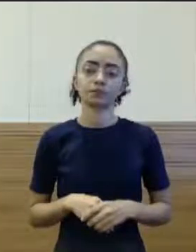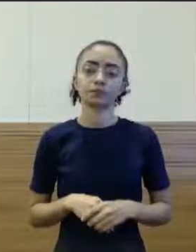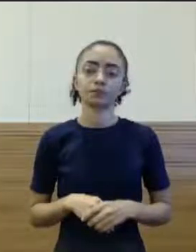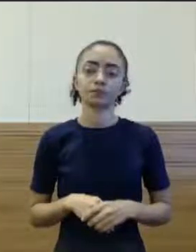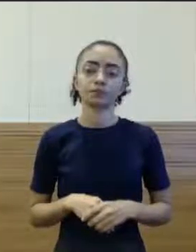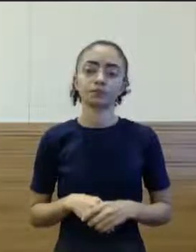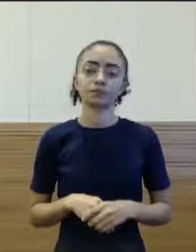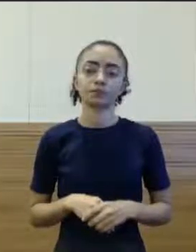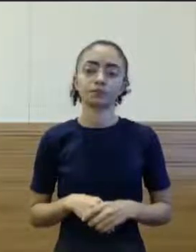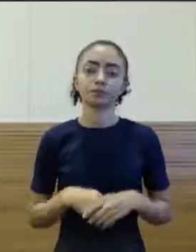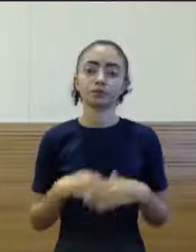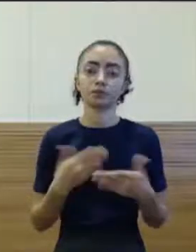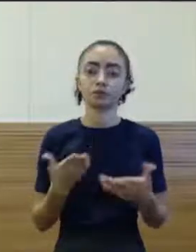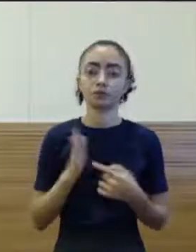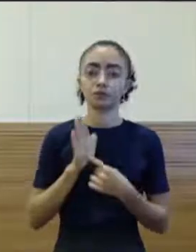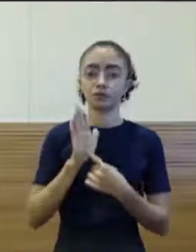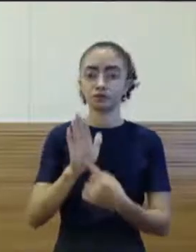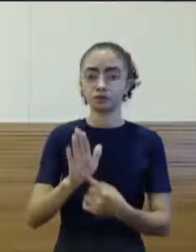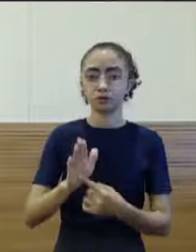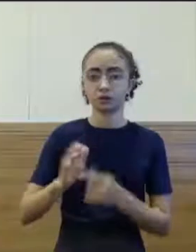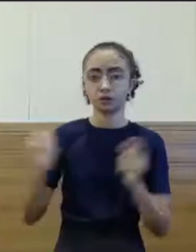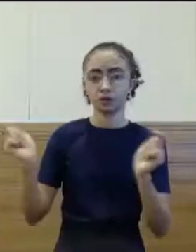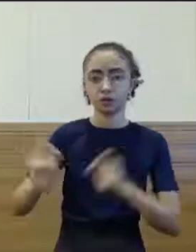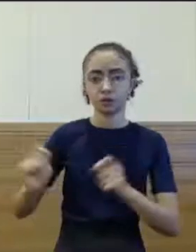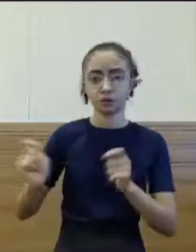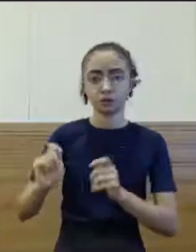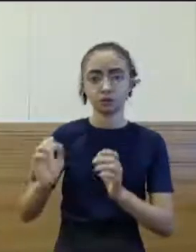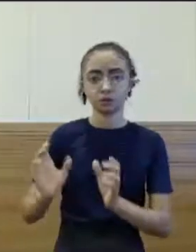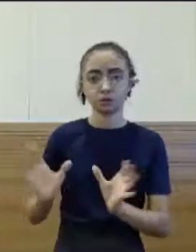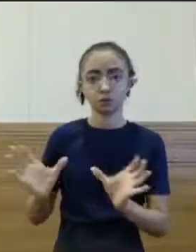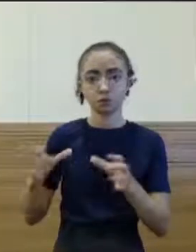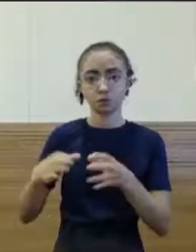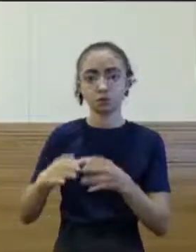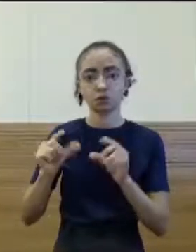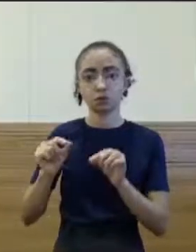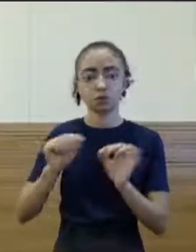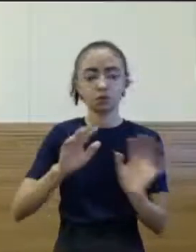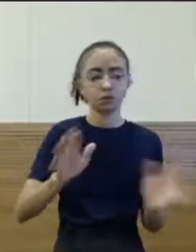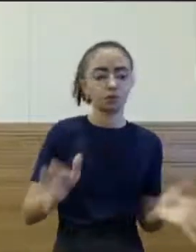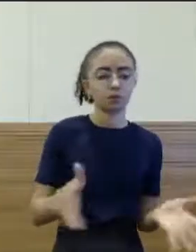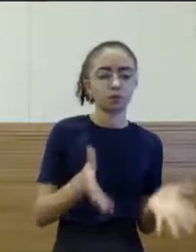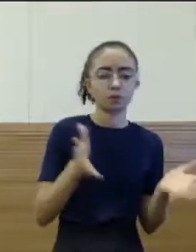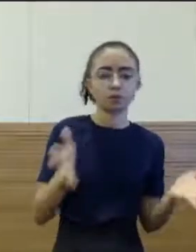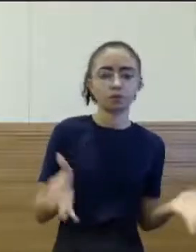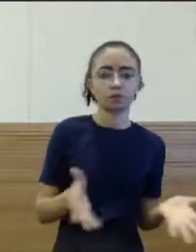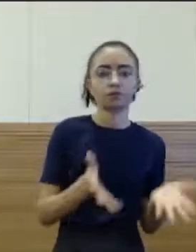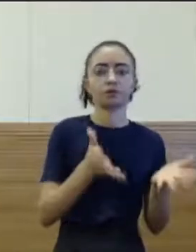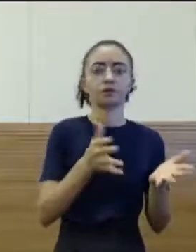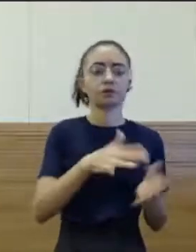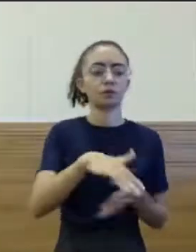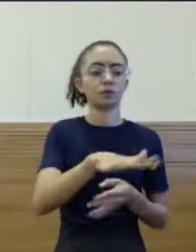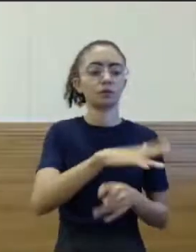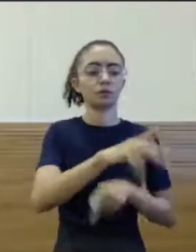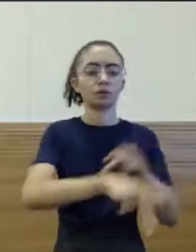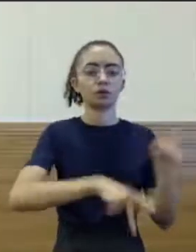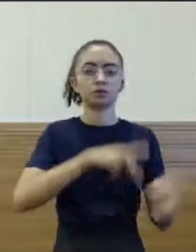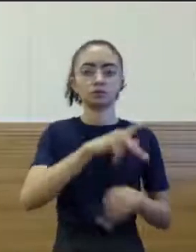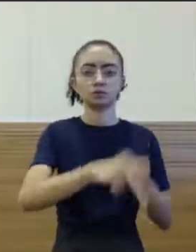it has been said that the competences of the council to provide